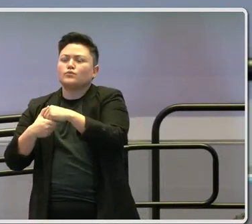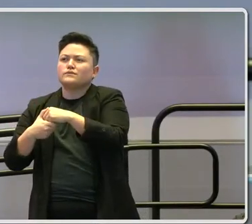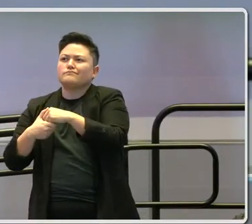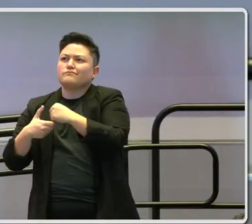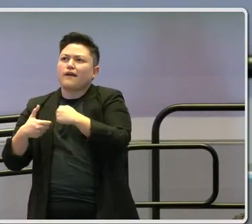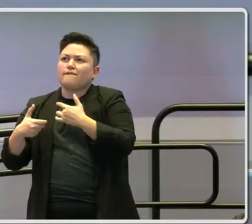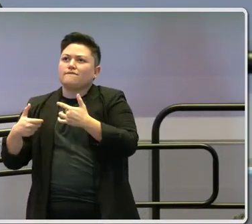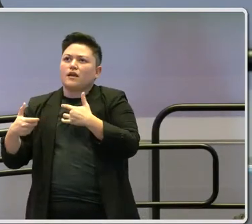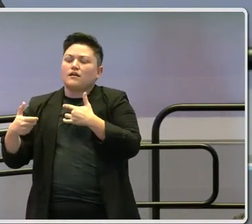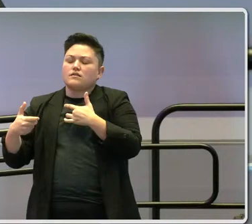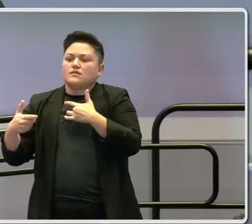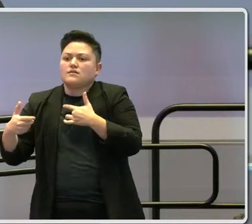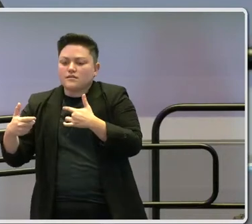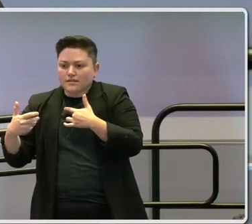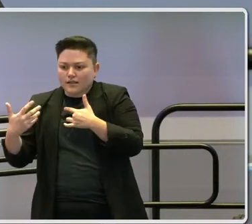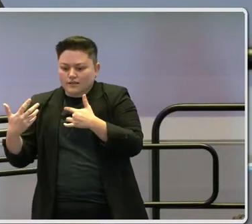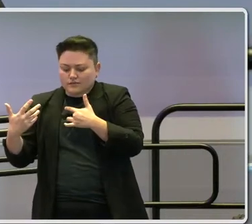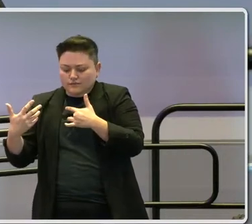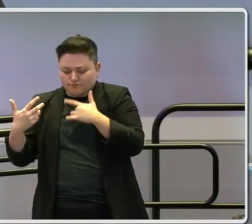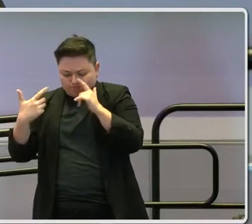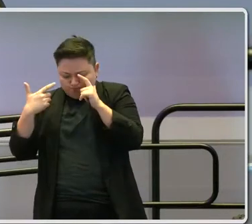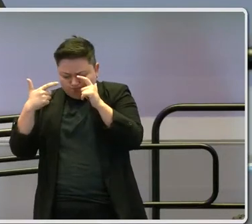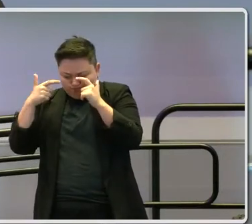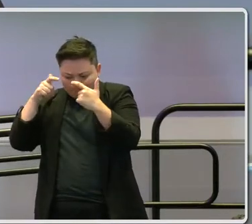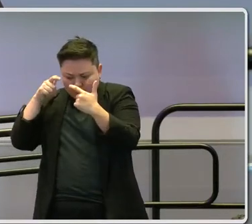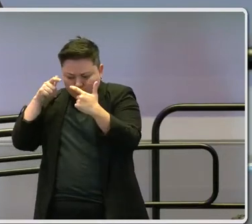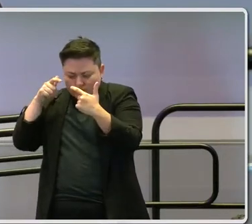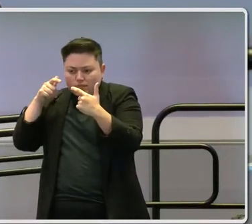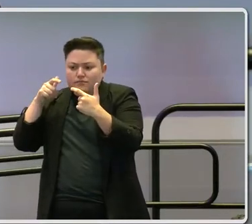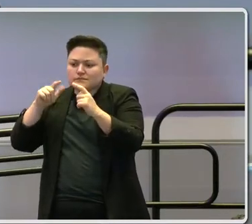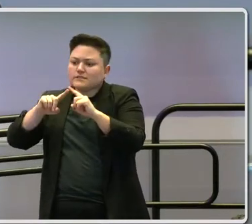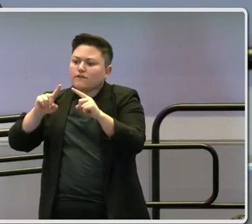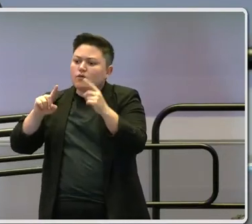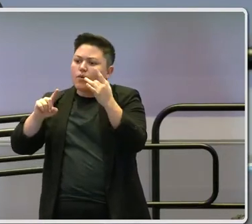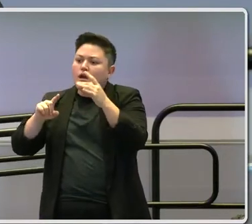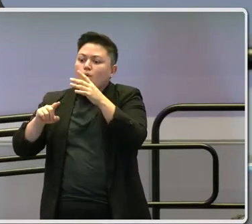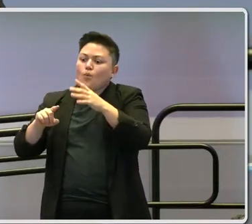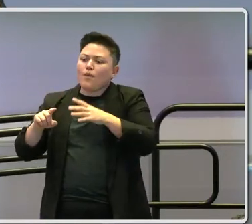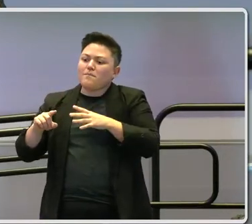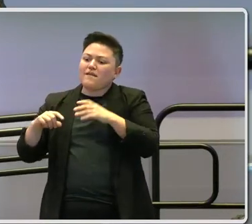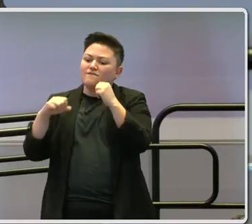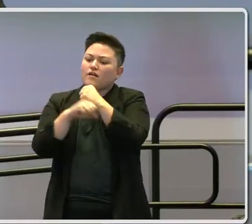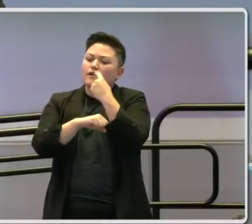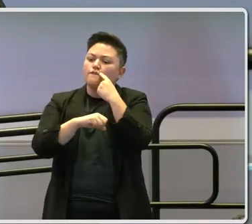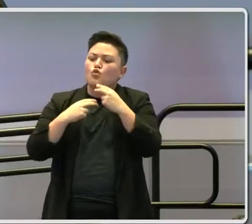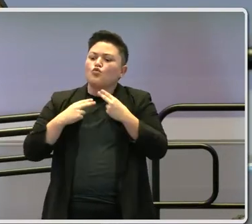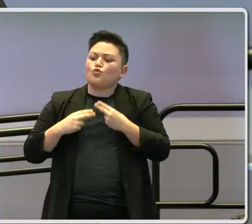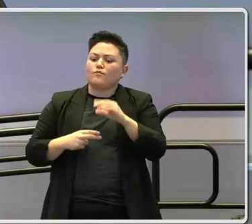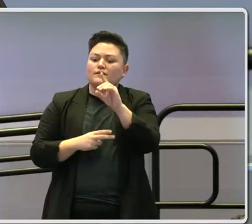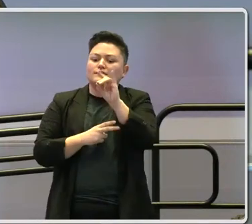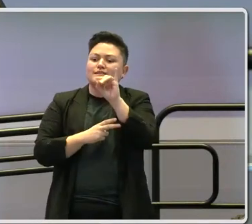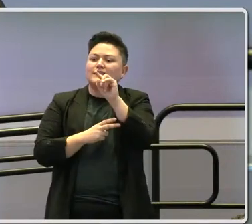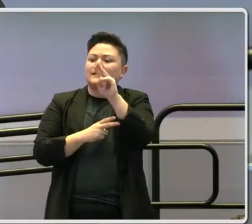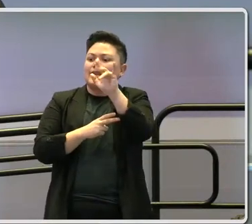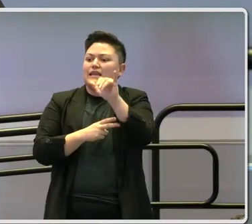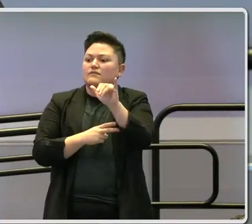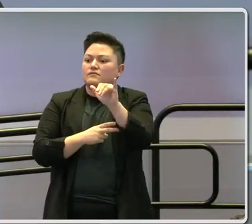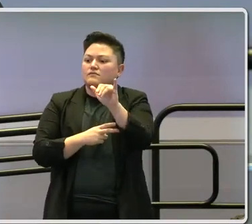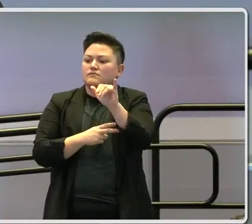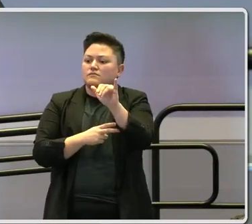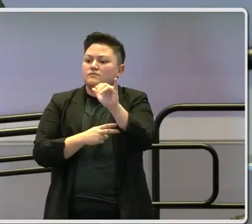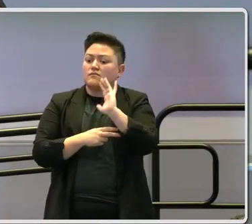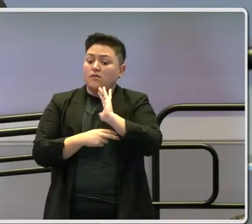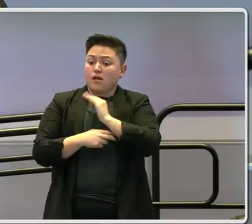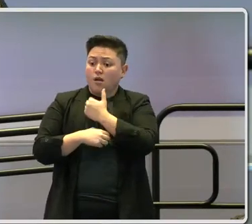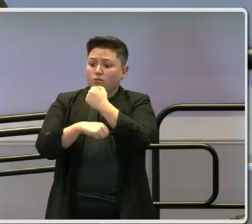an impulse to reframe it as women advocating for human dignity. The nature of our work